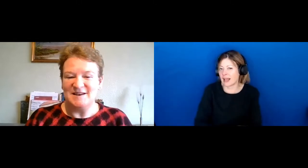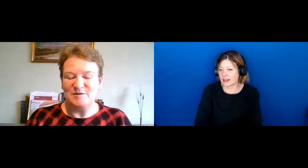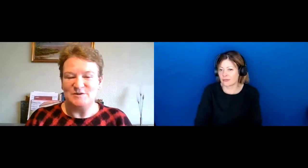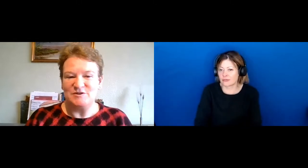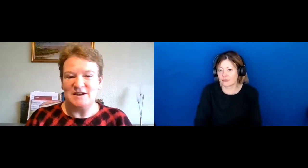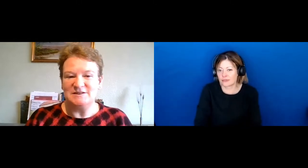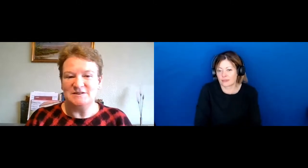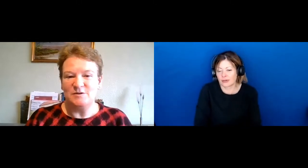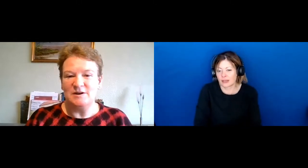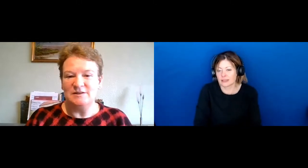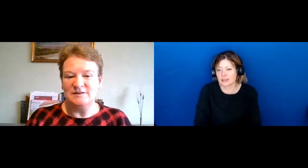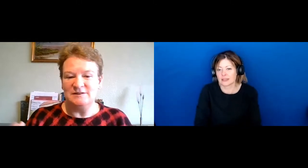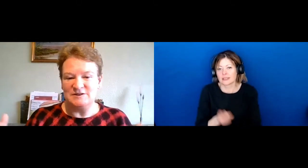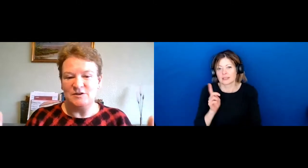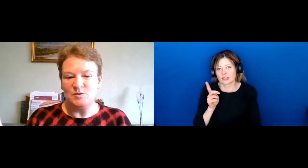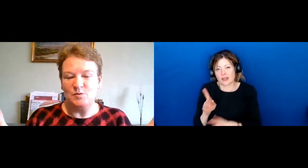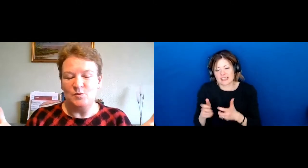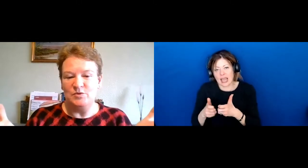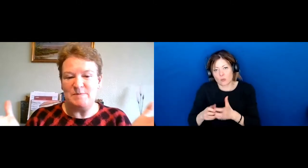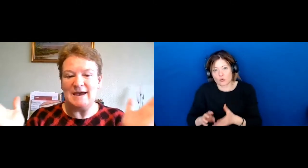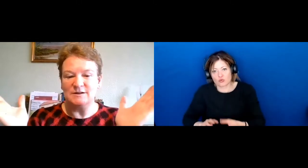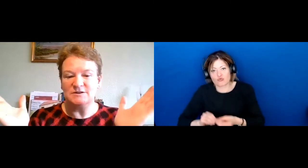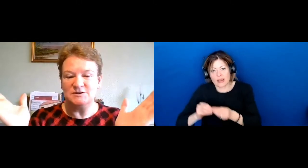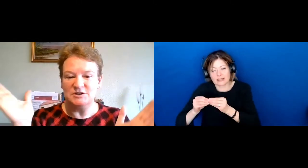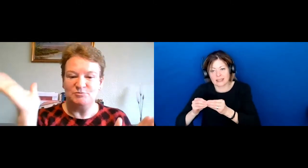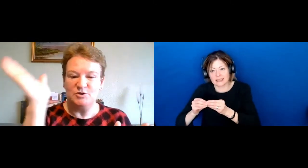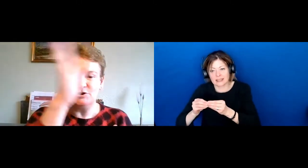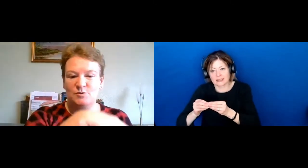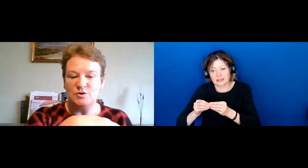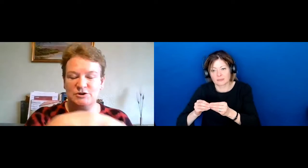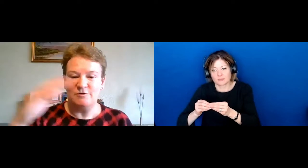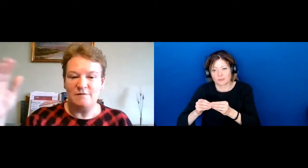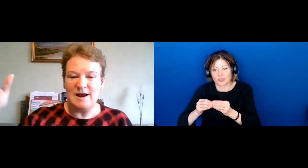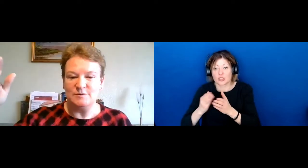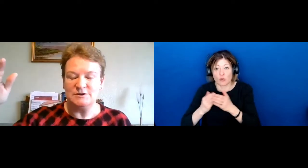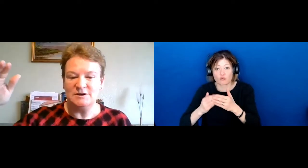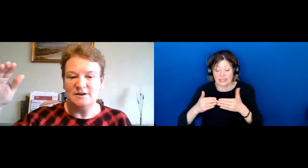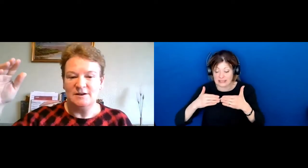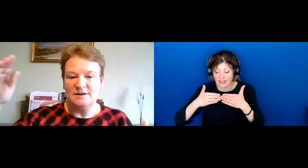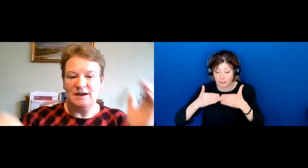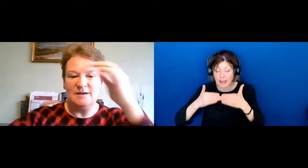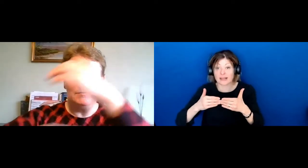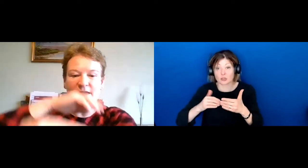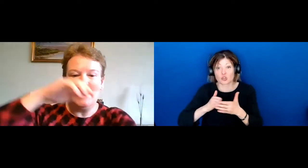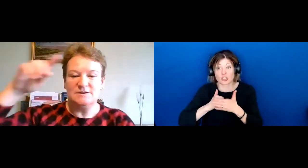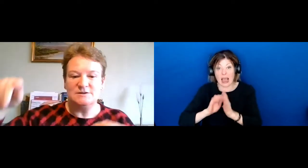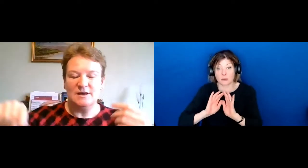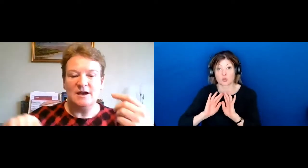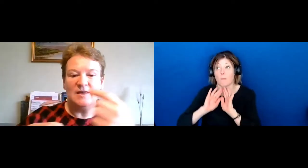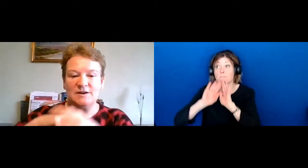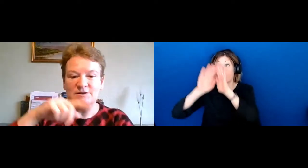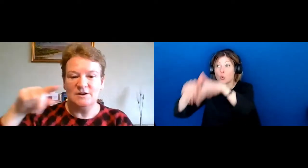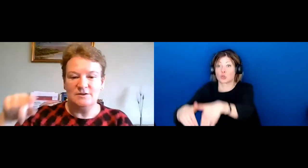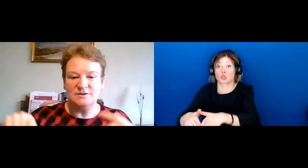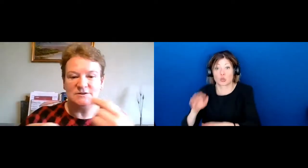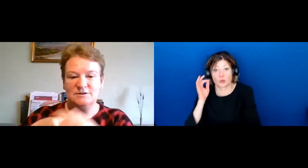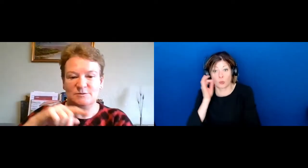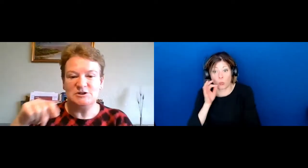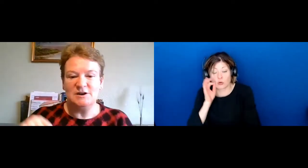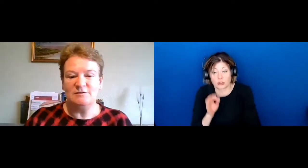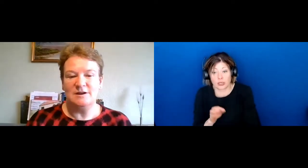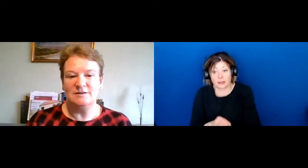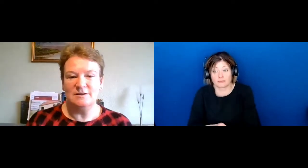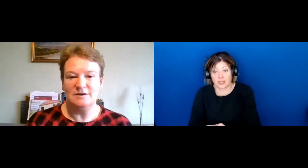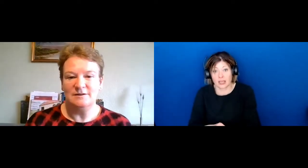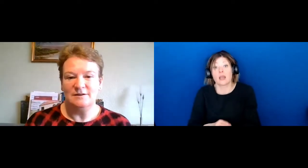So that's how it was created. So the paddles just push the water around, and that turns